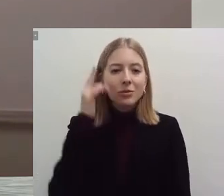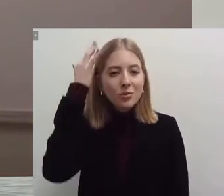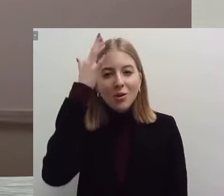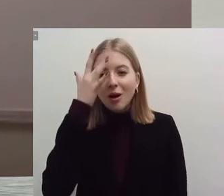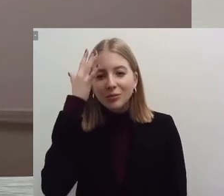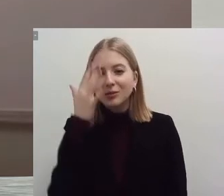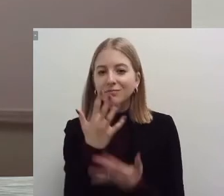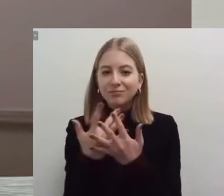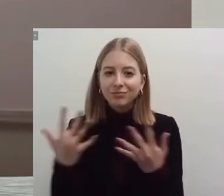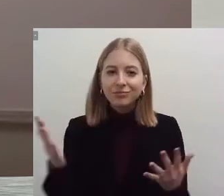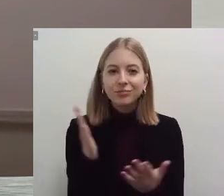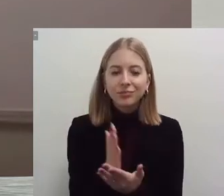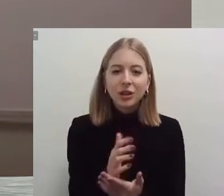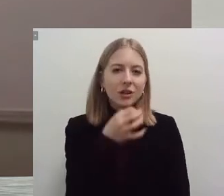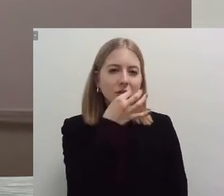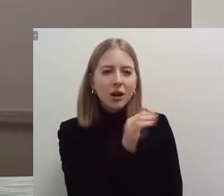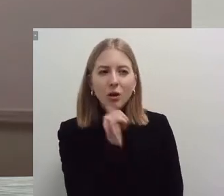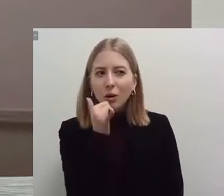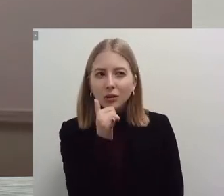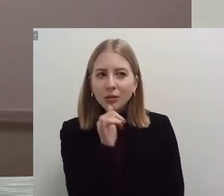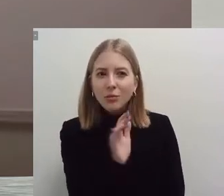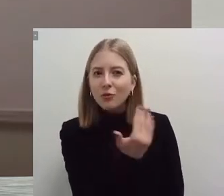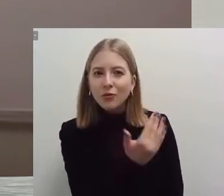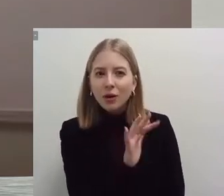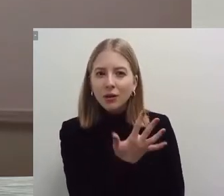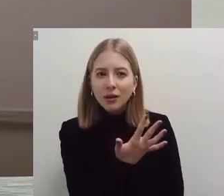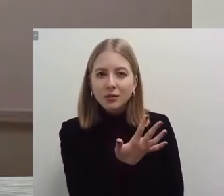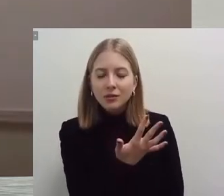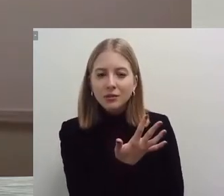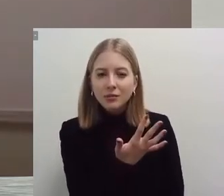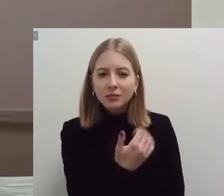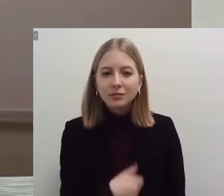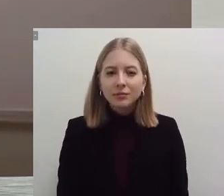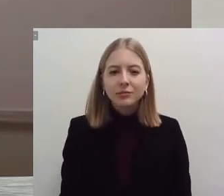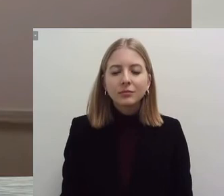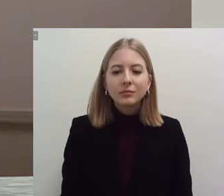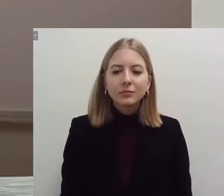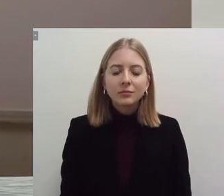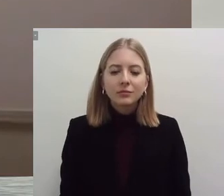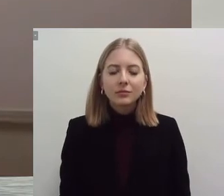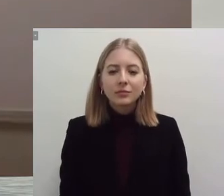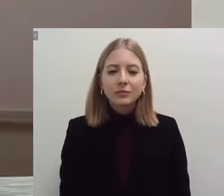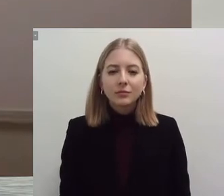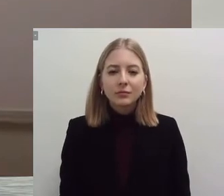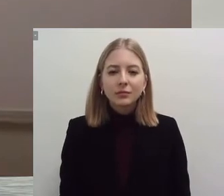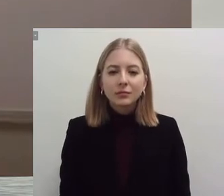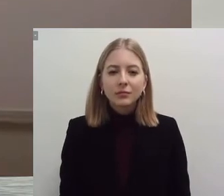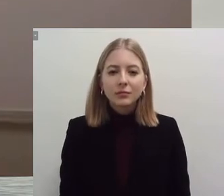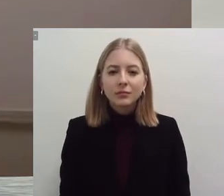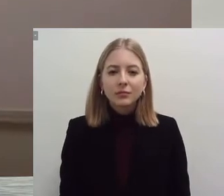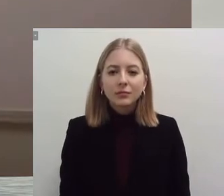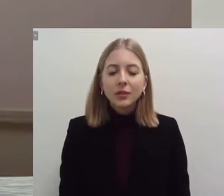and obviously quality in alternative care doesn't always come